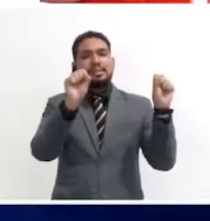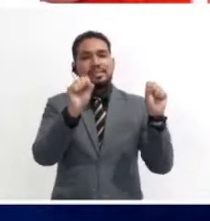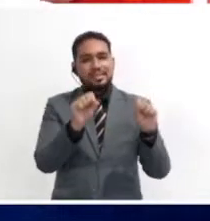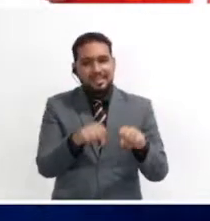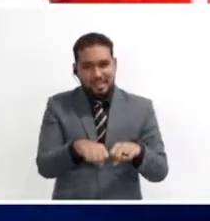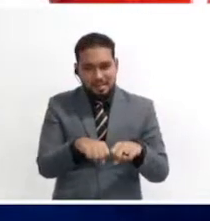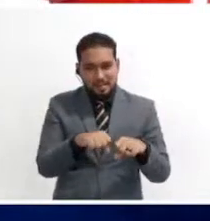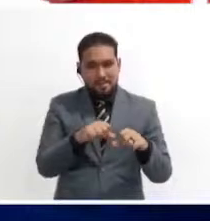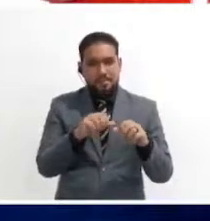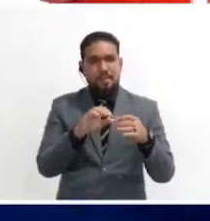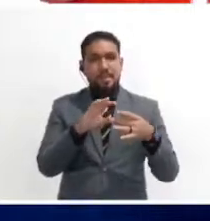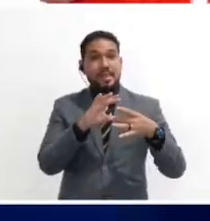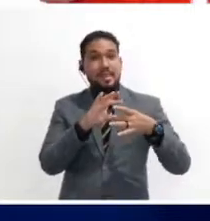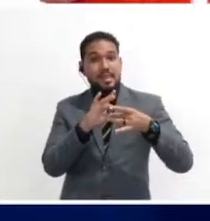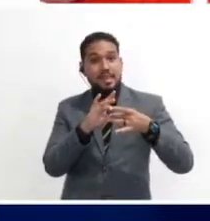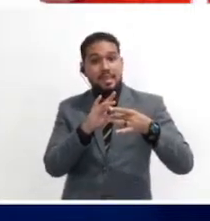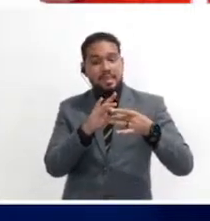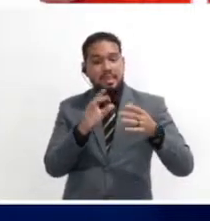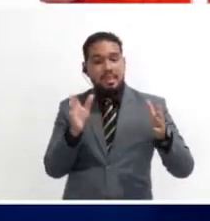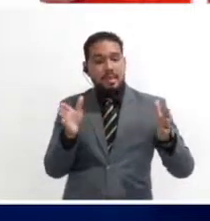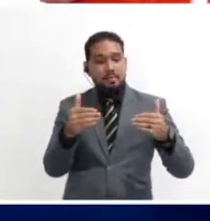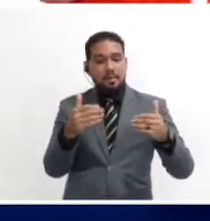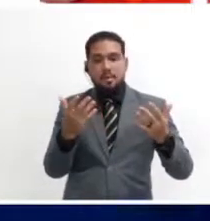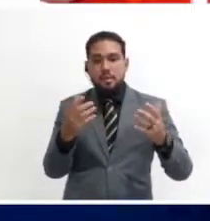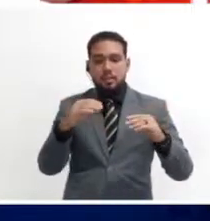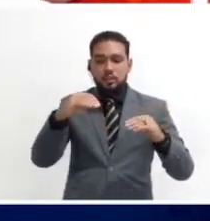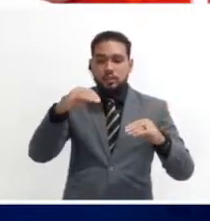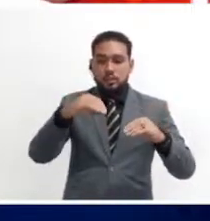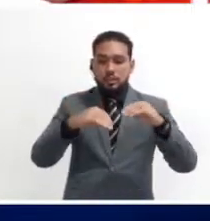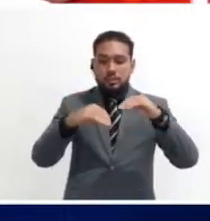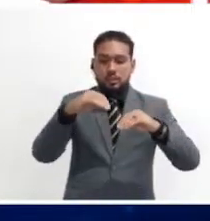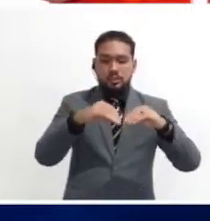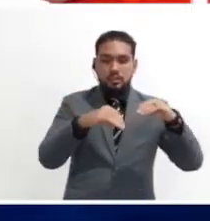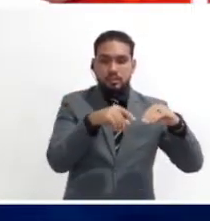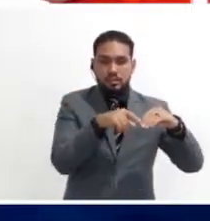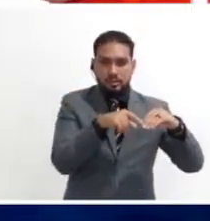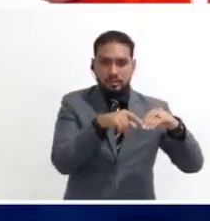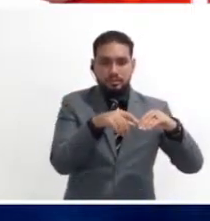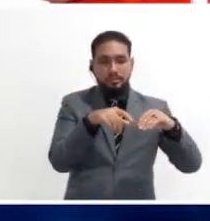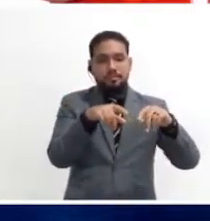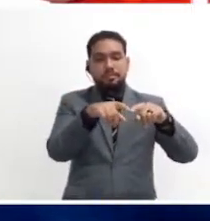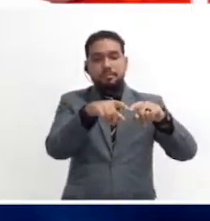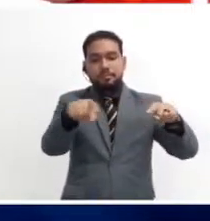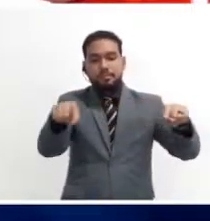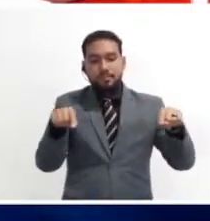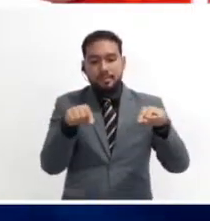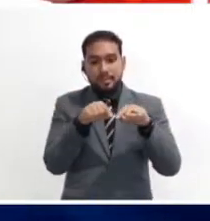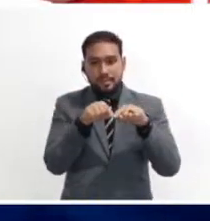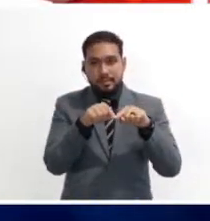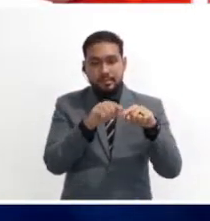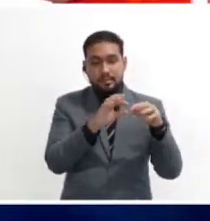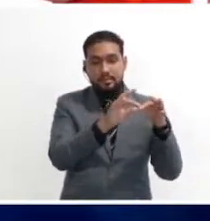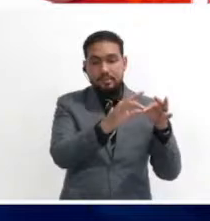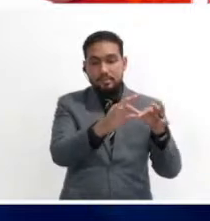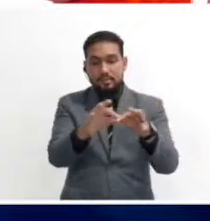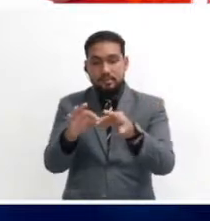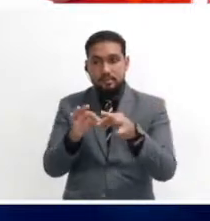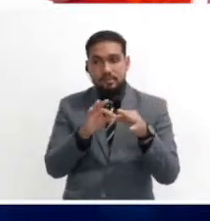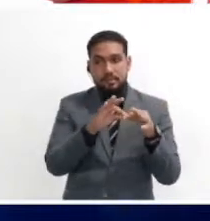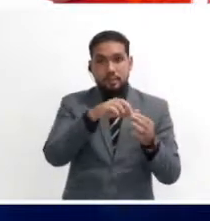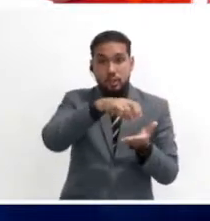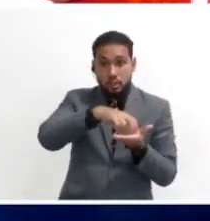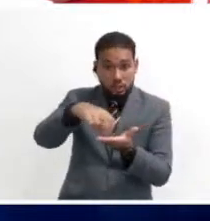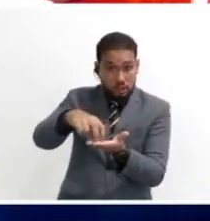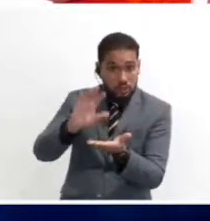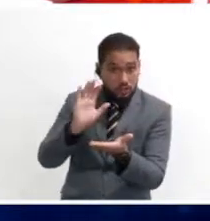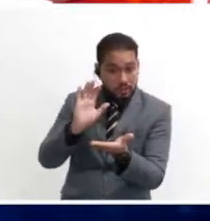concept that you don't have to do all the integration at the chip level. Sometimes you can do that within the package itself.